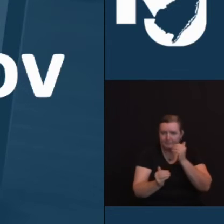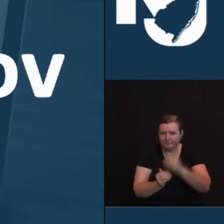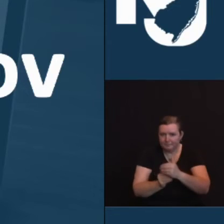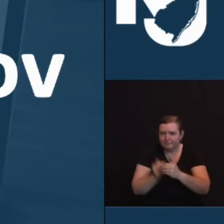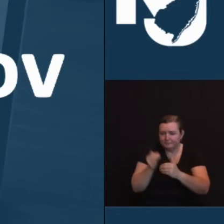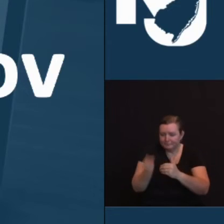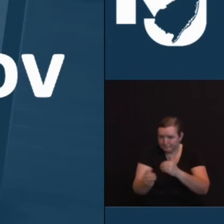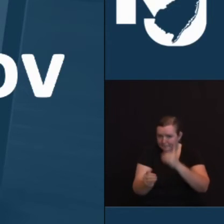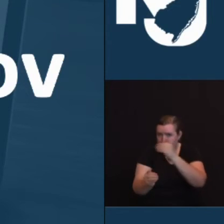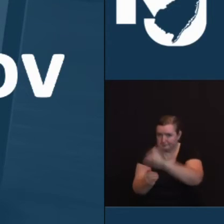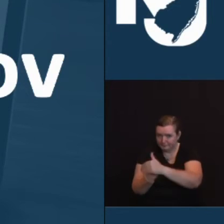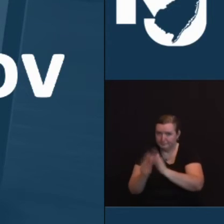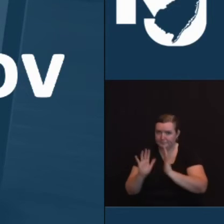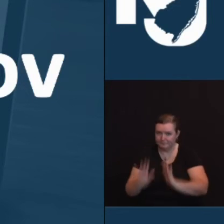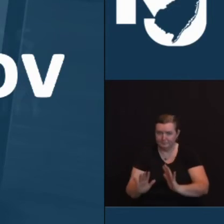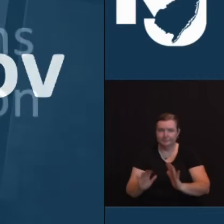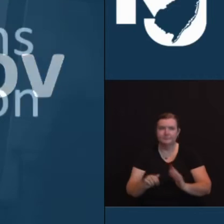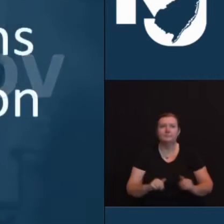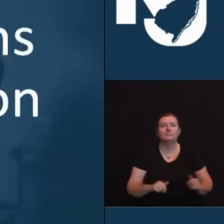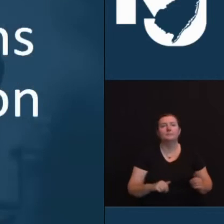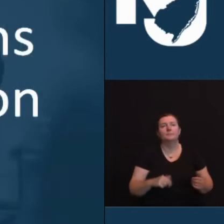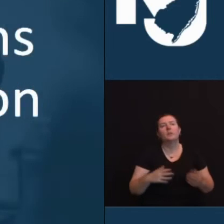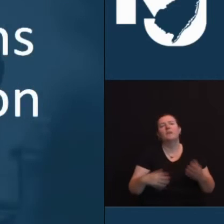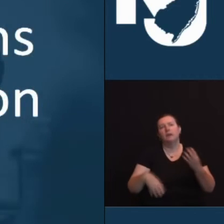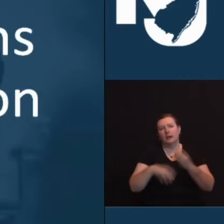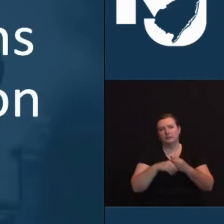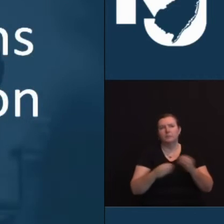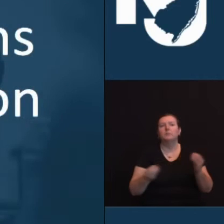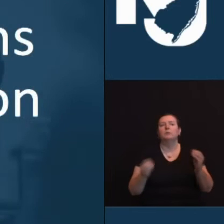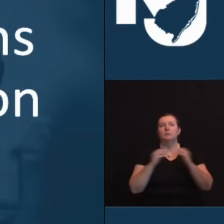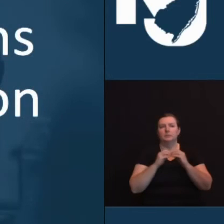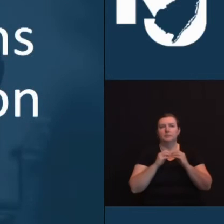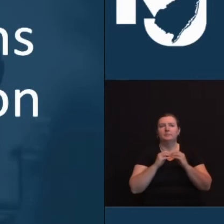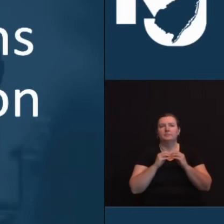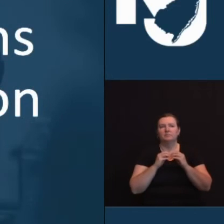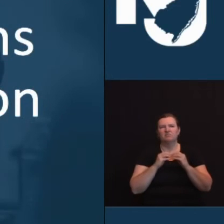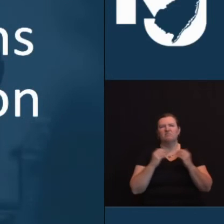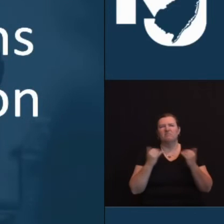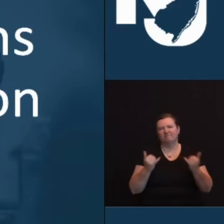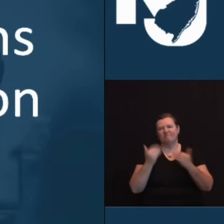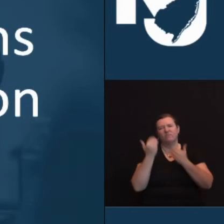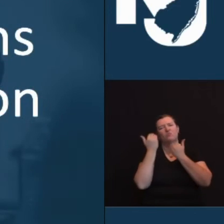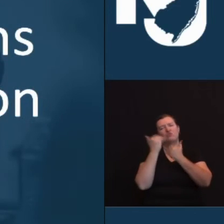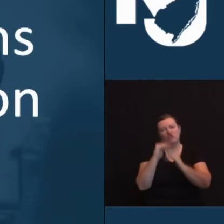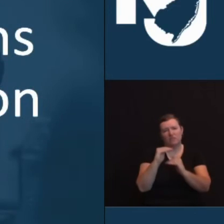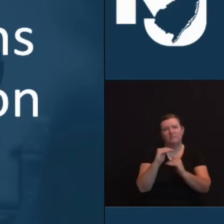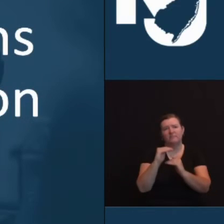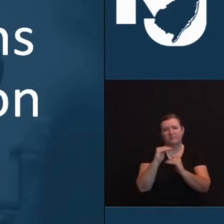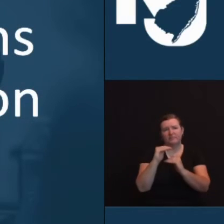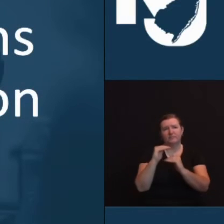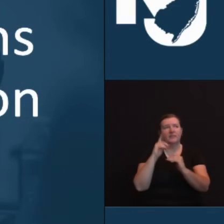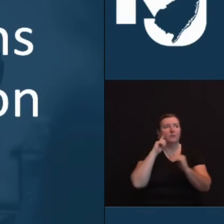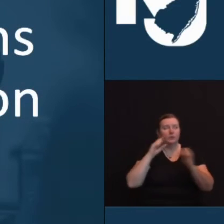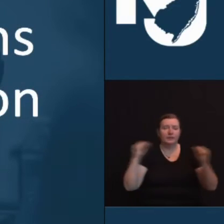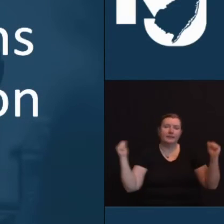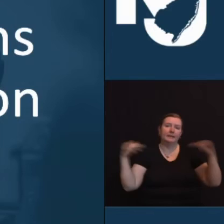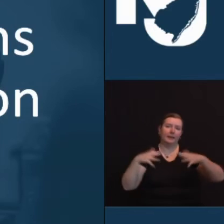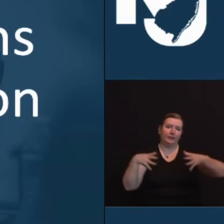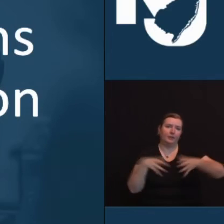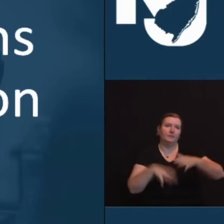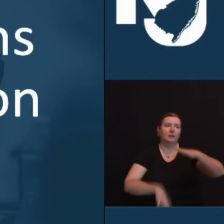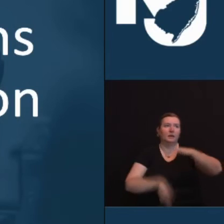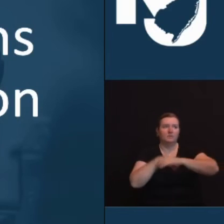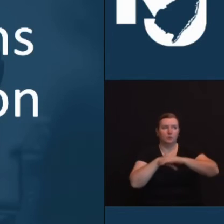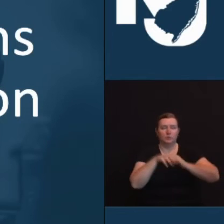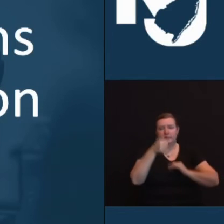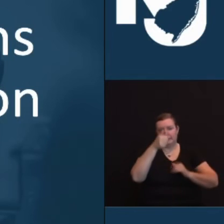doing this, by the way. So today I'm signing an executive order to reduce indoor gathering limits to no more than 10 persons. That's down